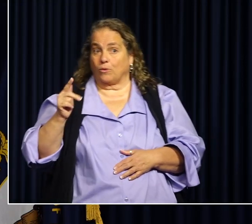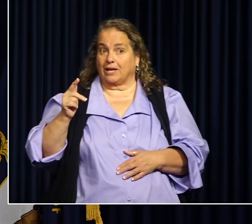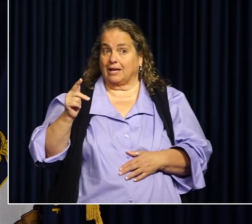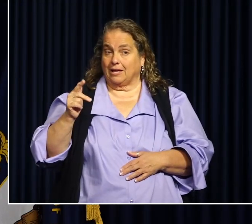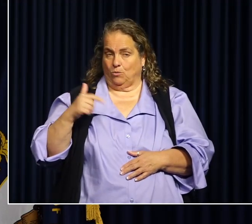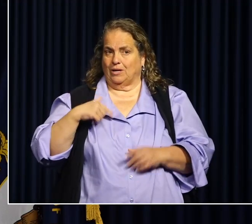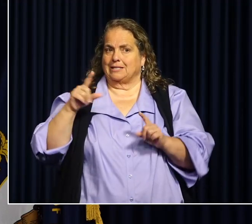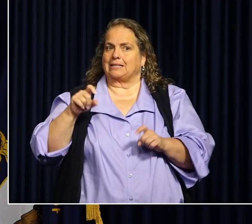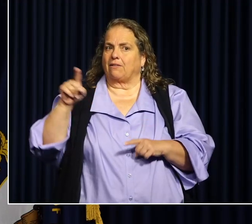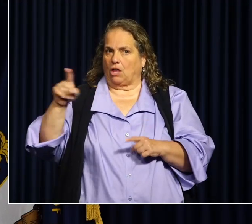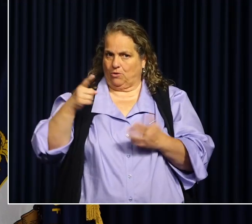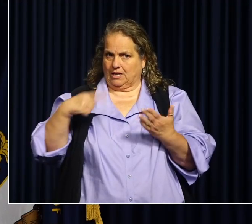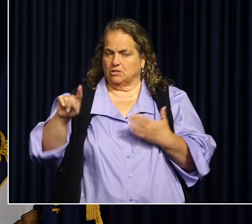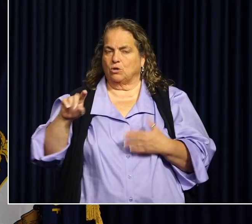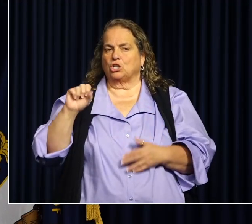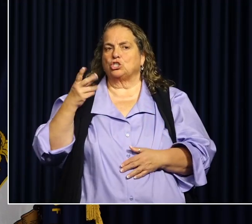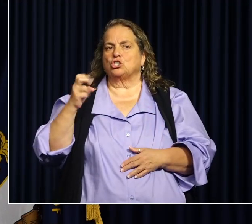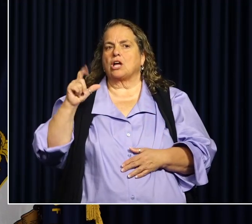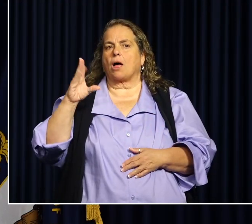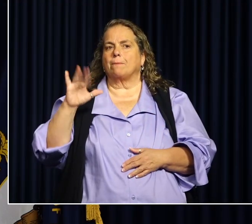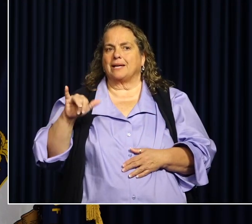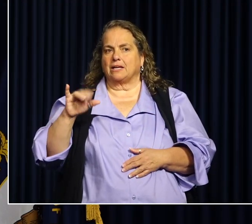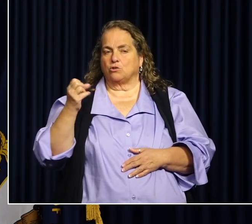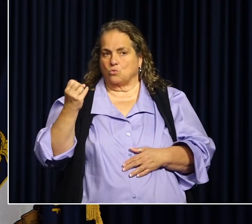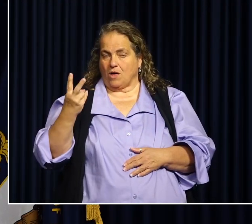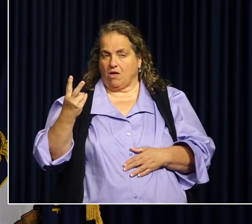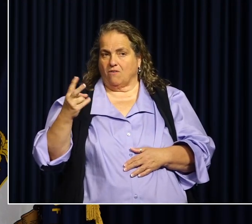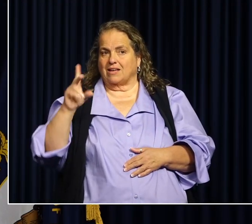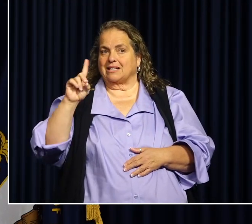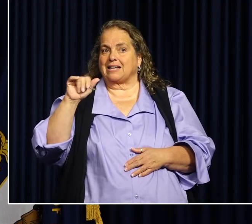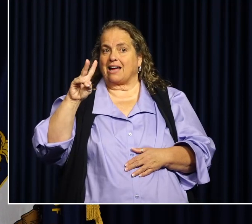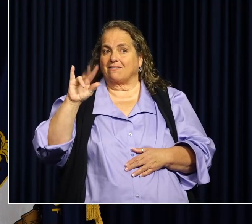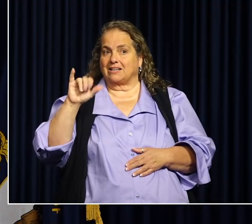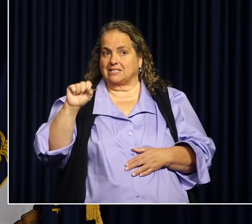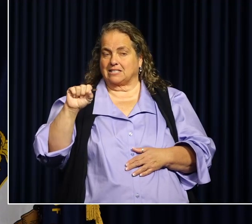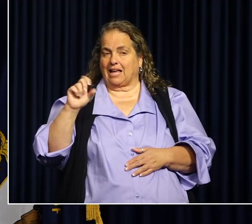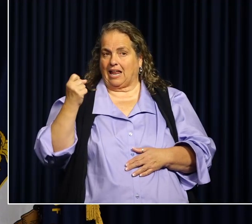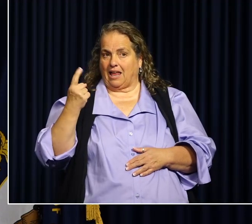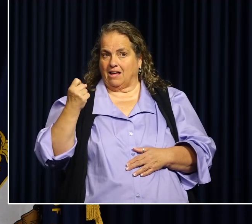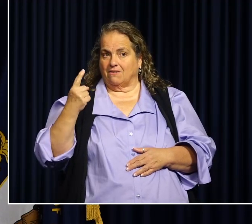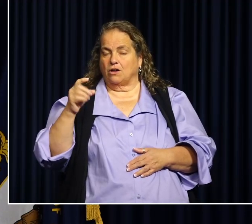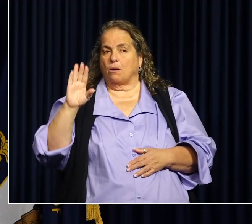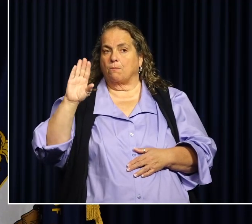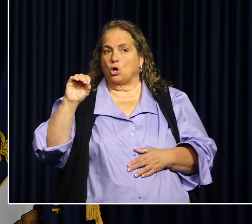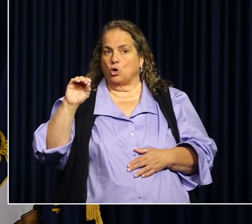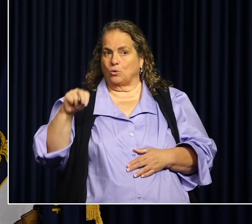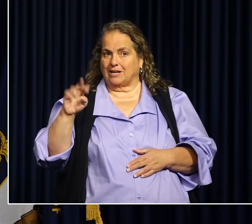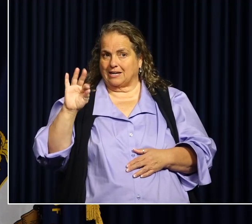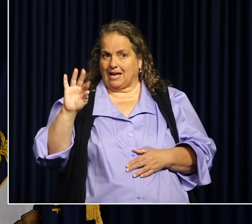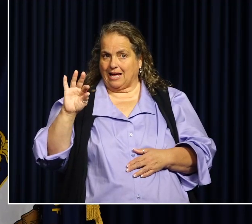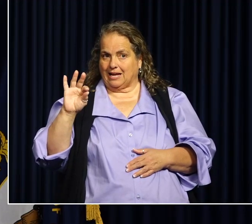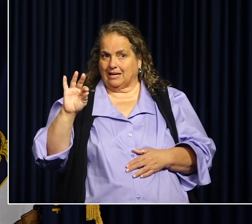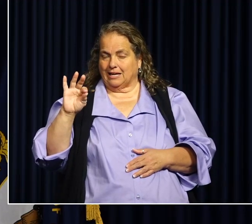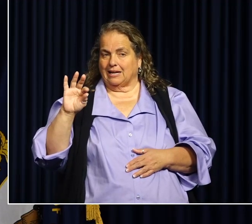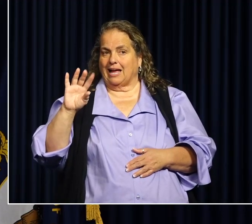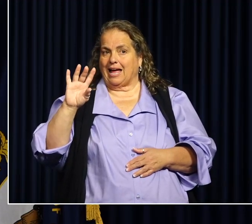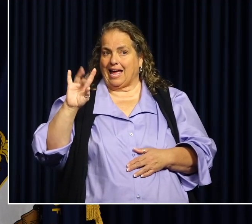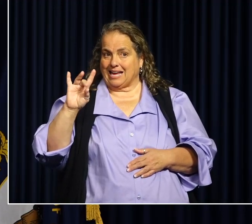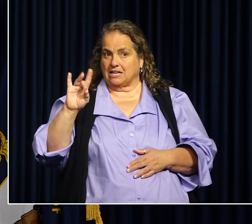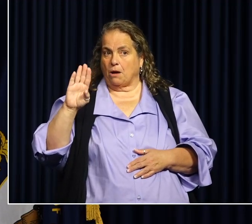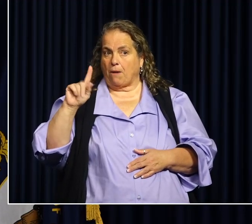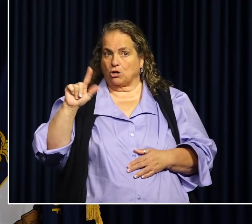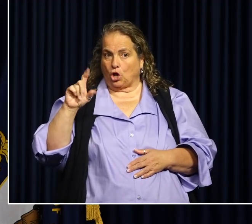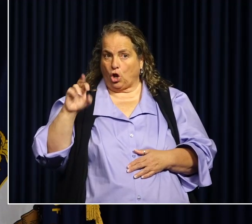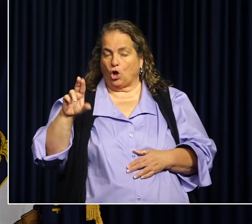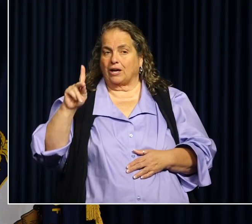We're testing there next week. Shelby County, 12. Davis County, 11. Boone County, 9. 8 in